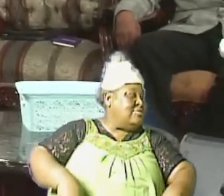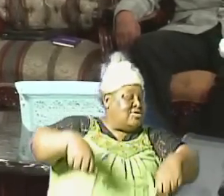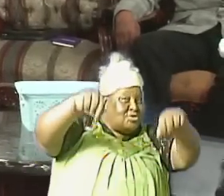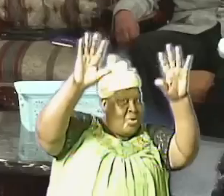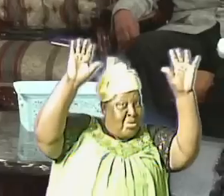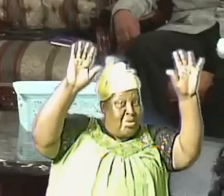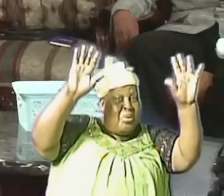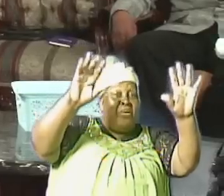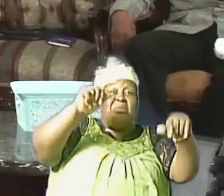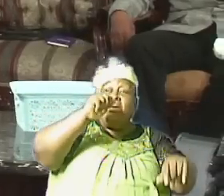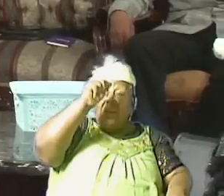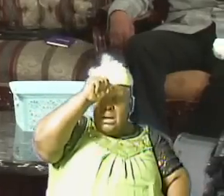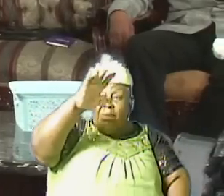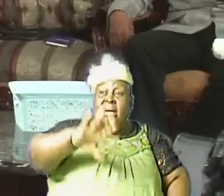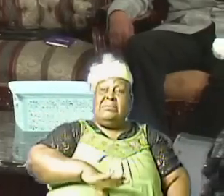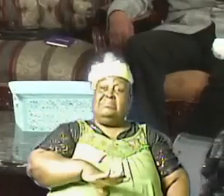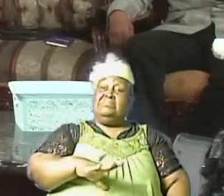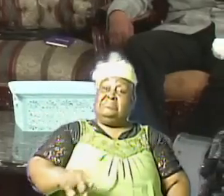Surrender, man.